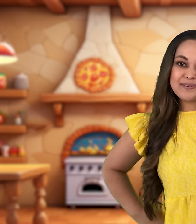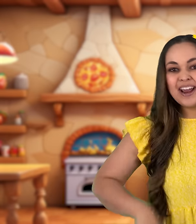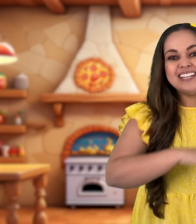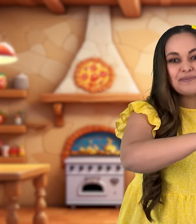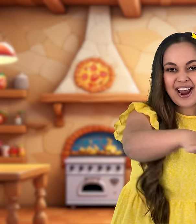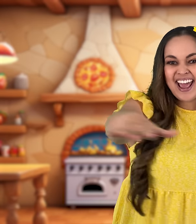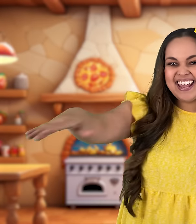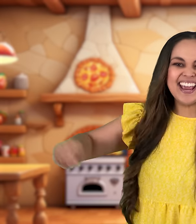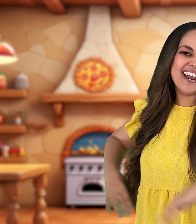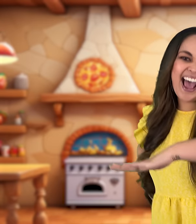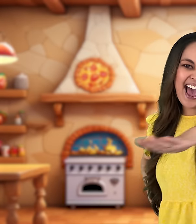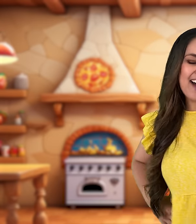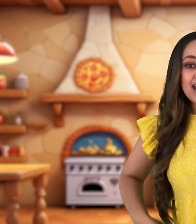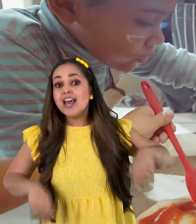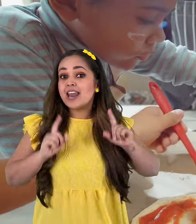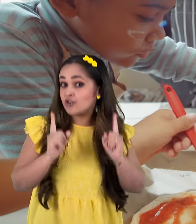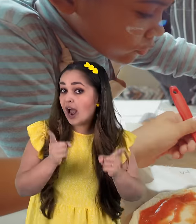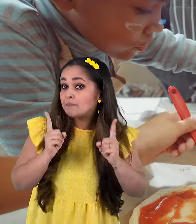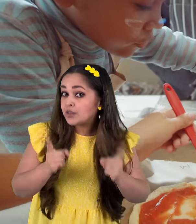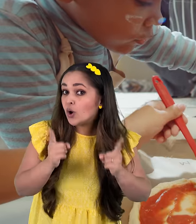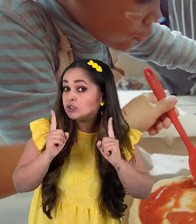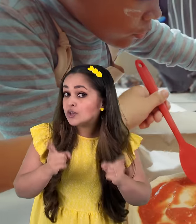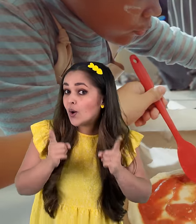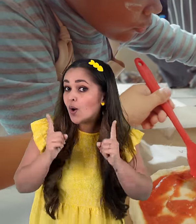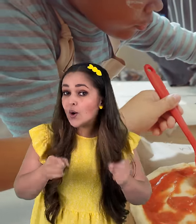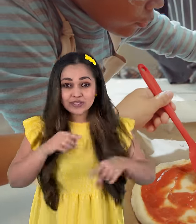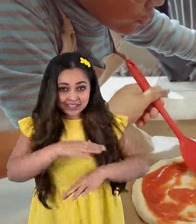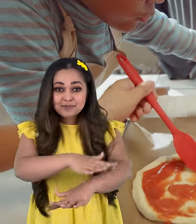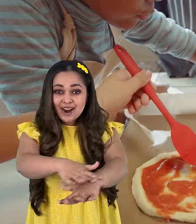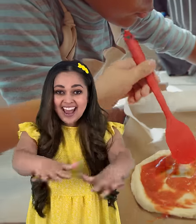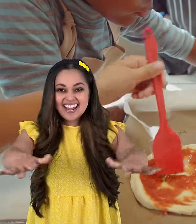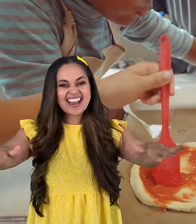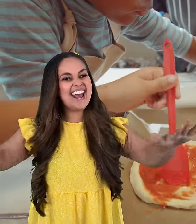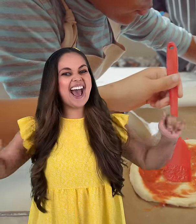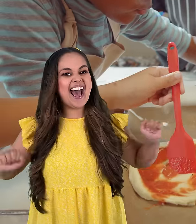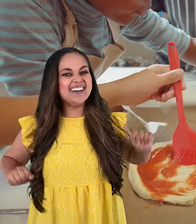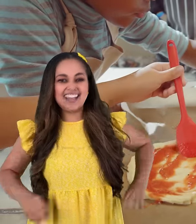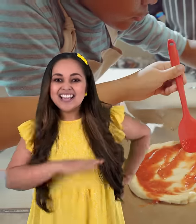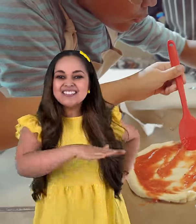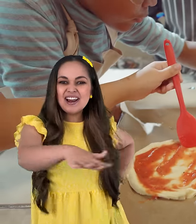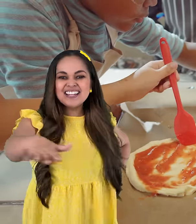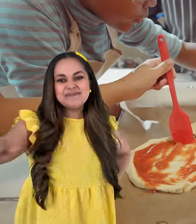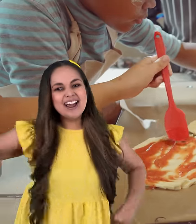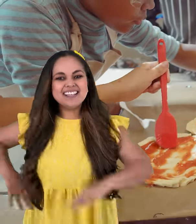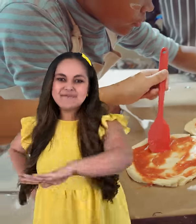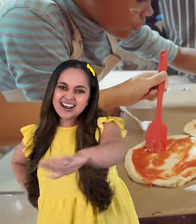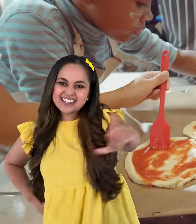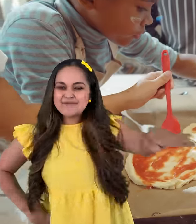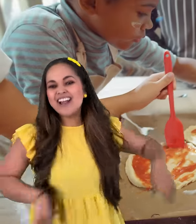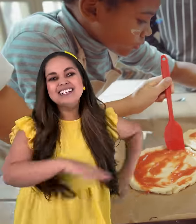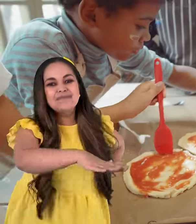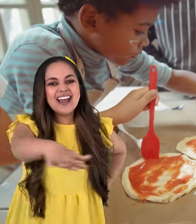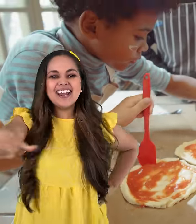spread, spread, spread it out. Grab your sauce and spread it out. Spread, spread,